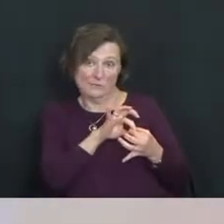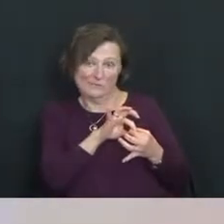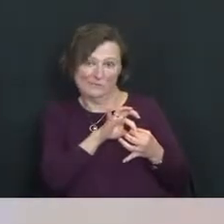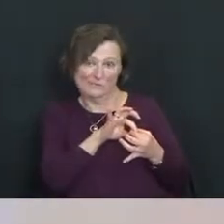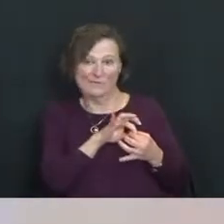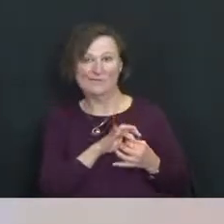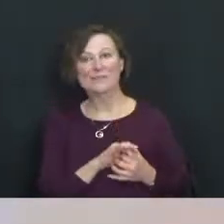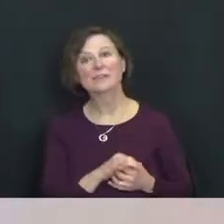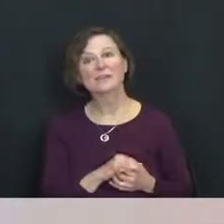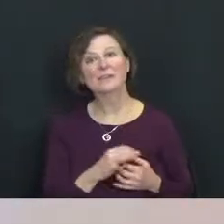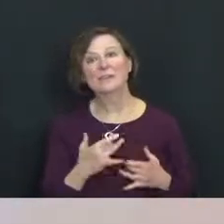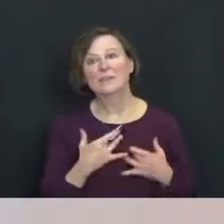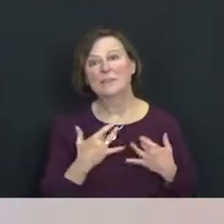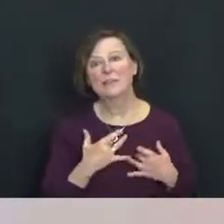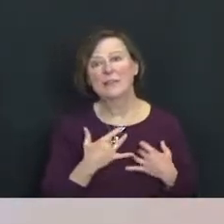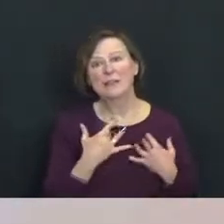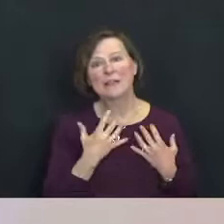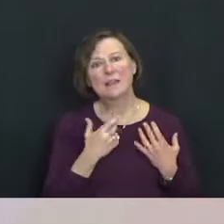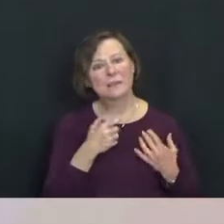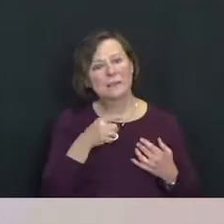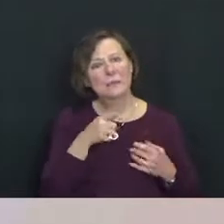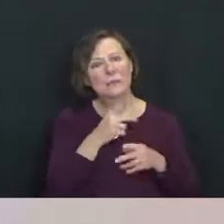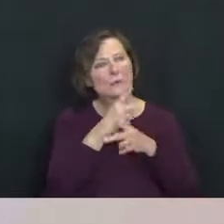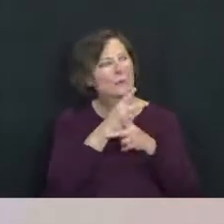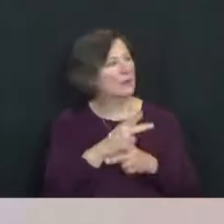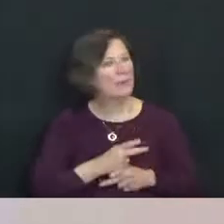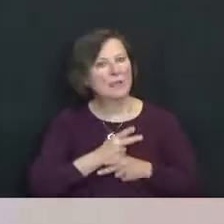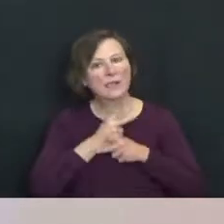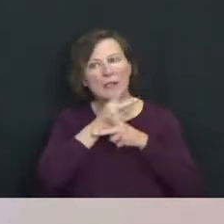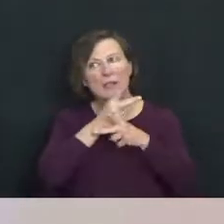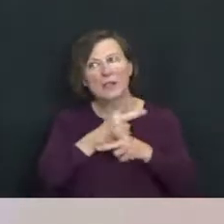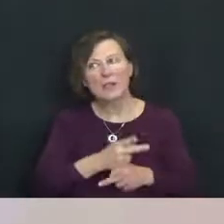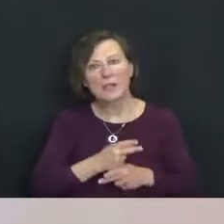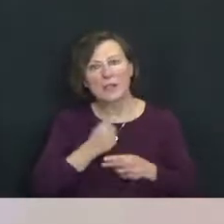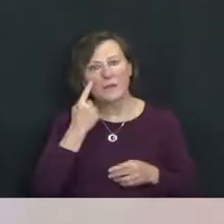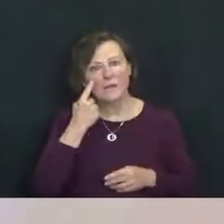a sense of being cared for.